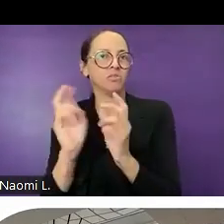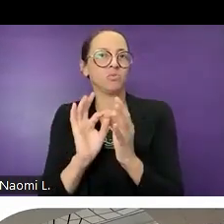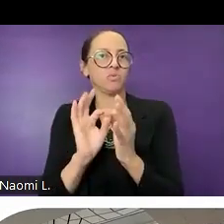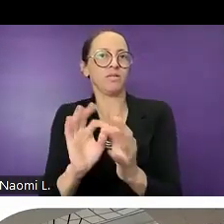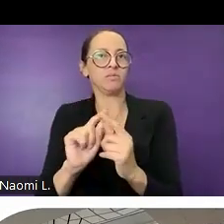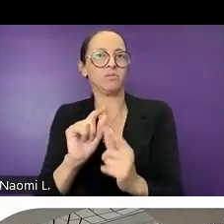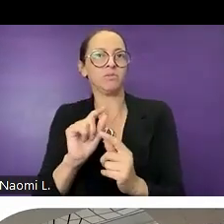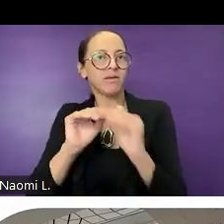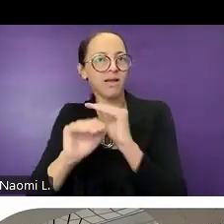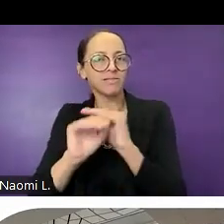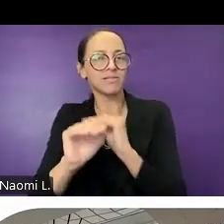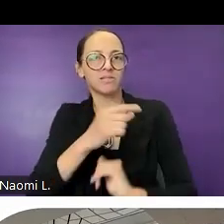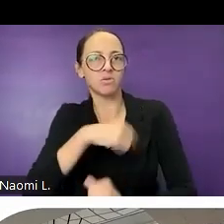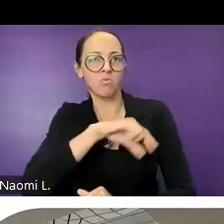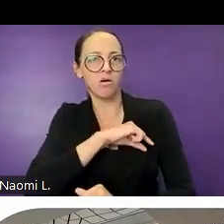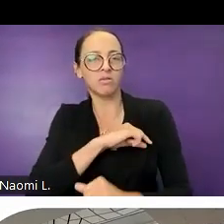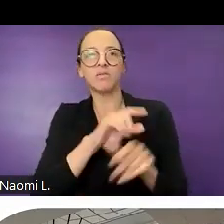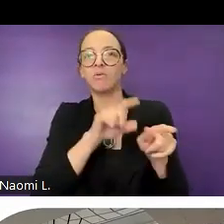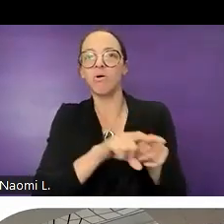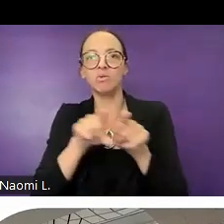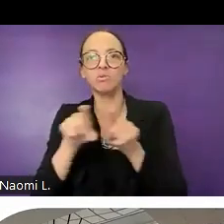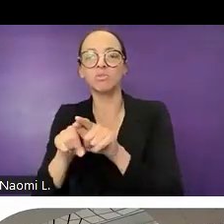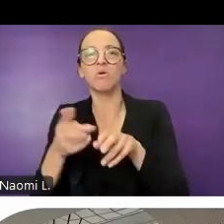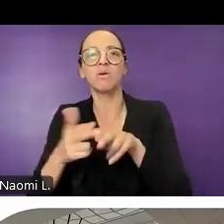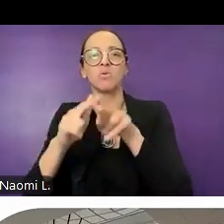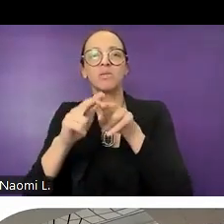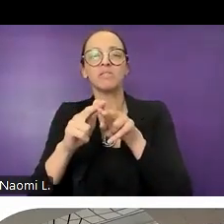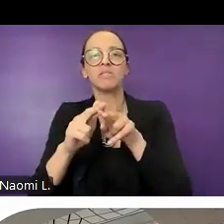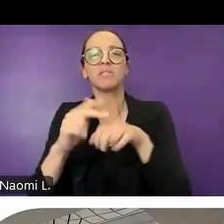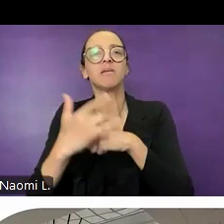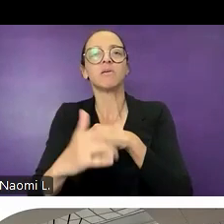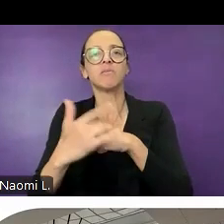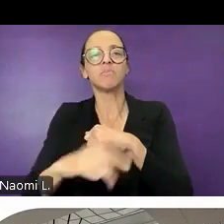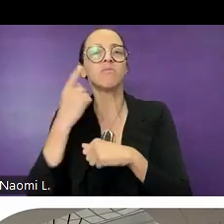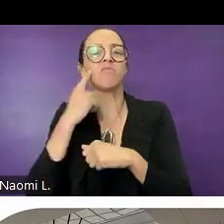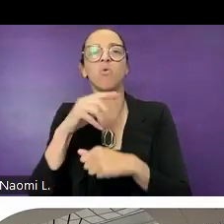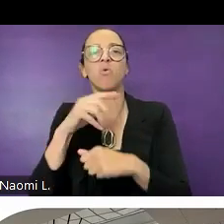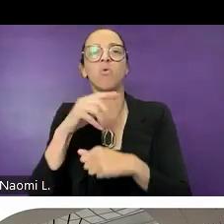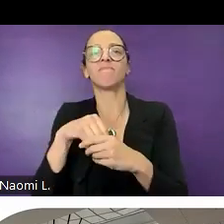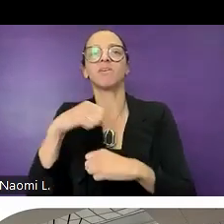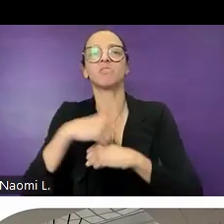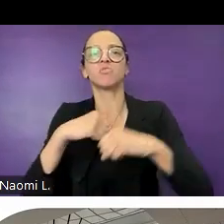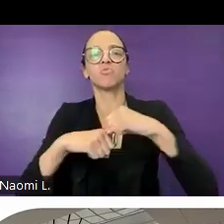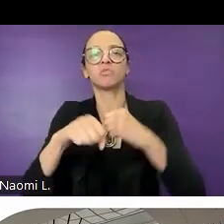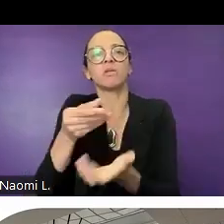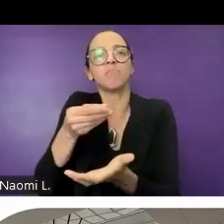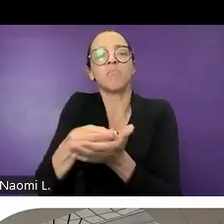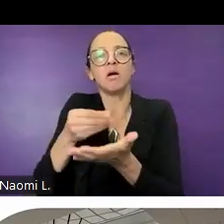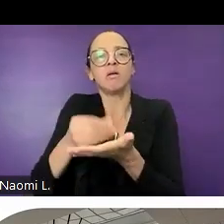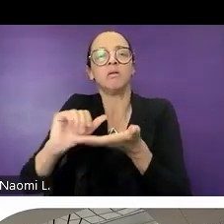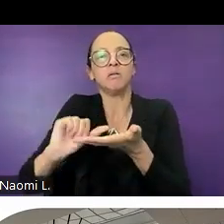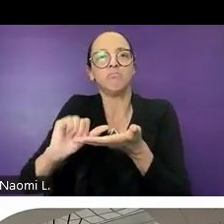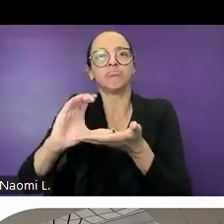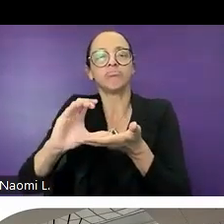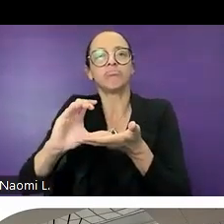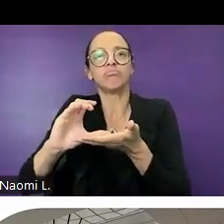availability of infrastructure dollars to coordinate and integrate services across a broad continuum of care to